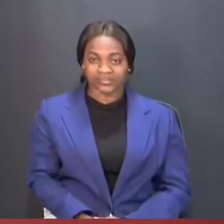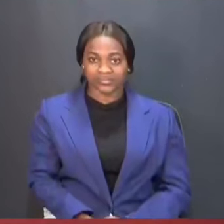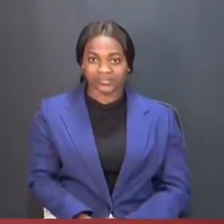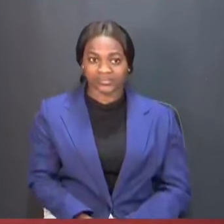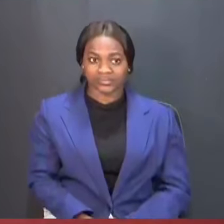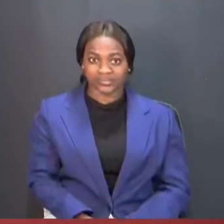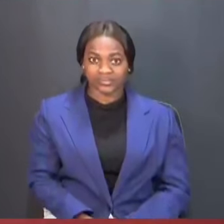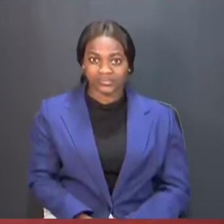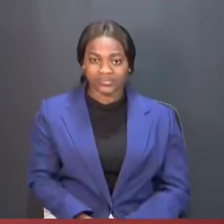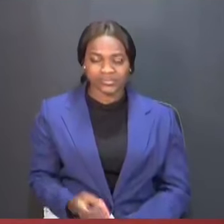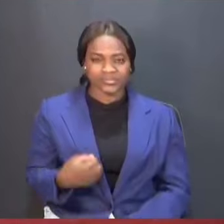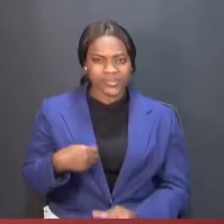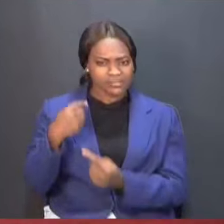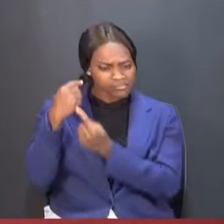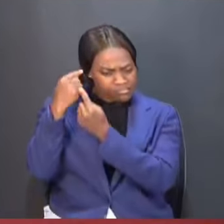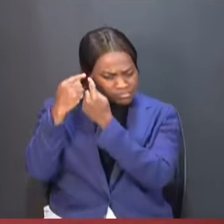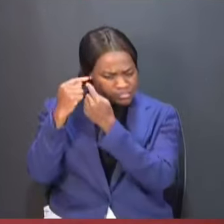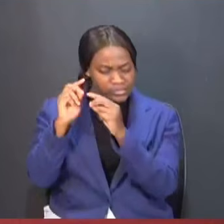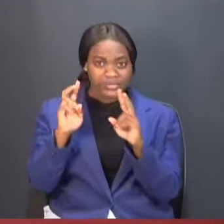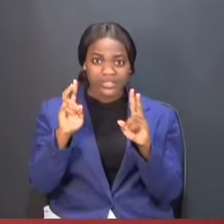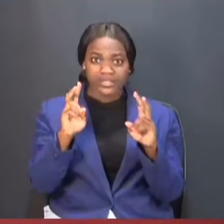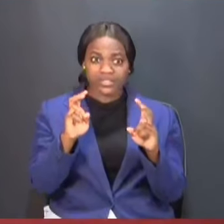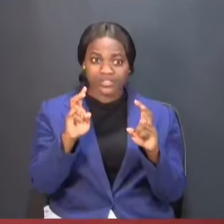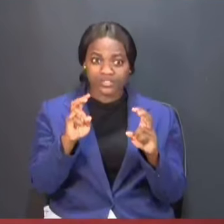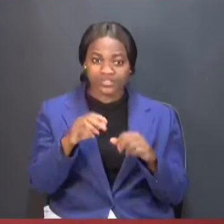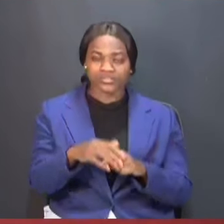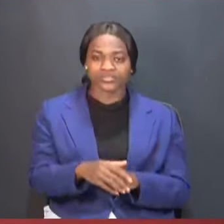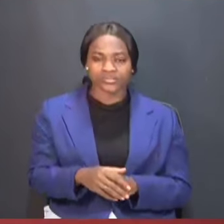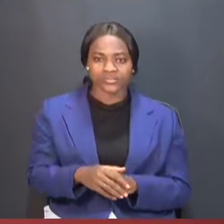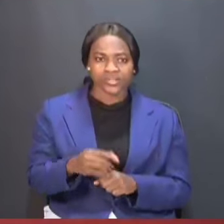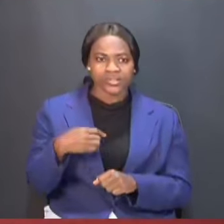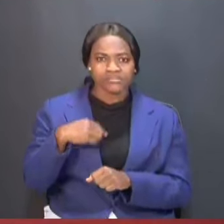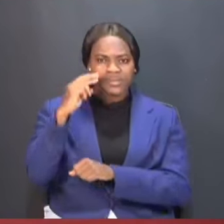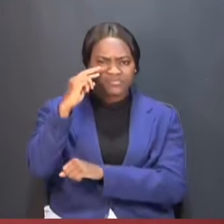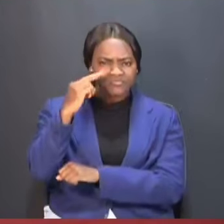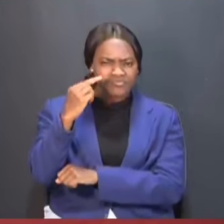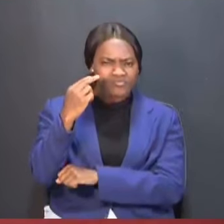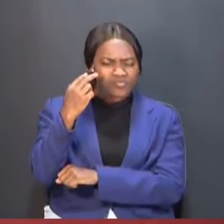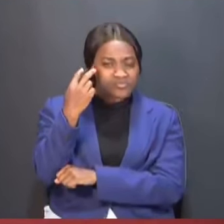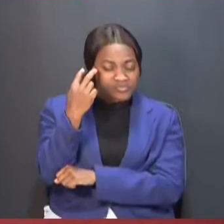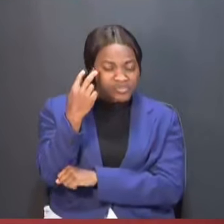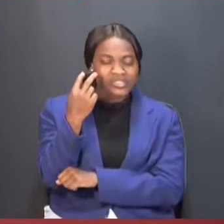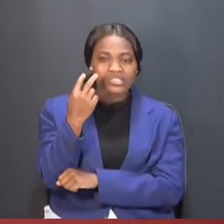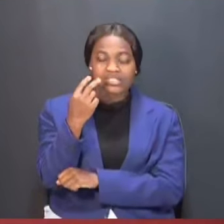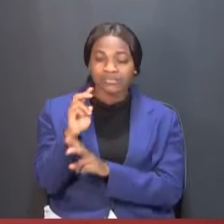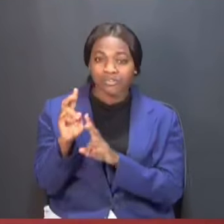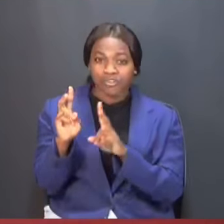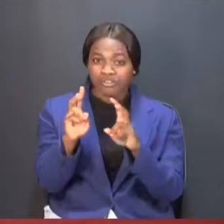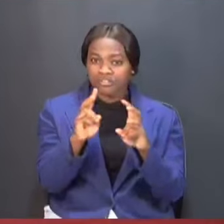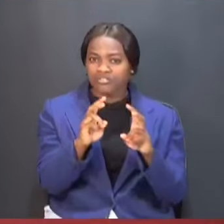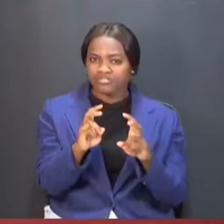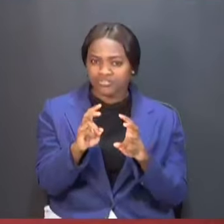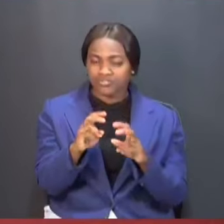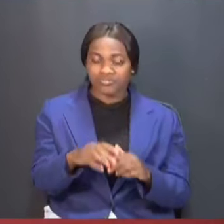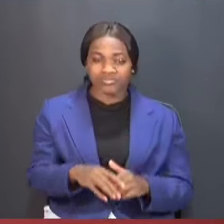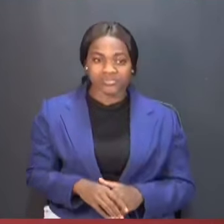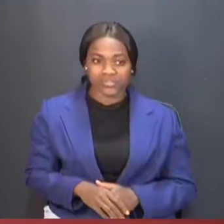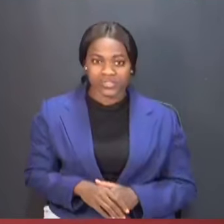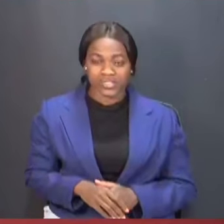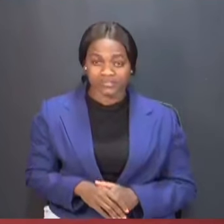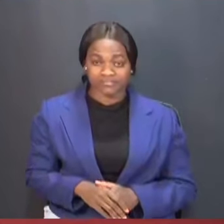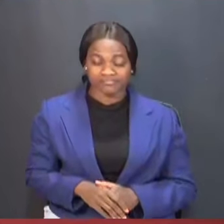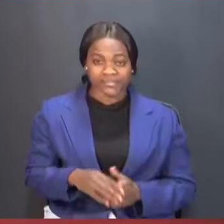In considering this matter, I have reflected carefully on the facts alleged, the